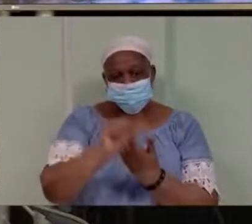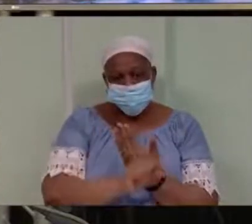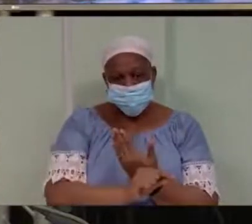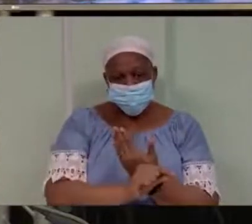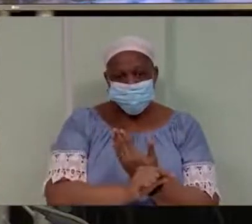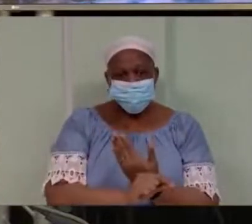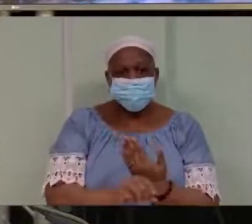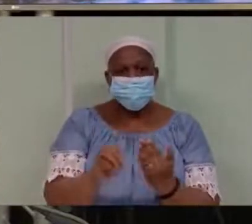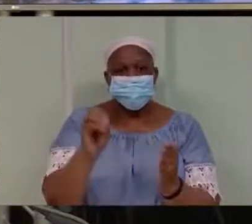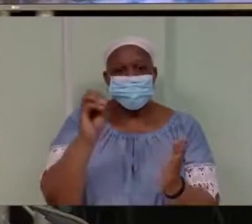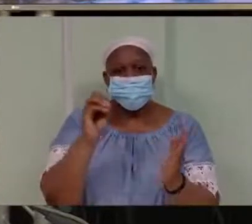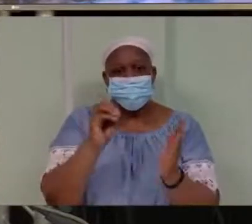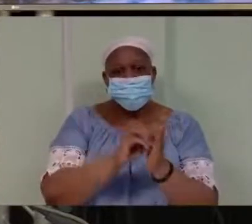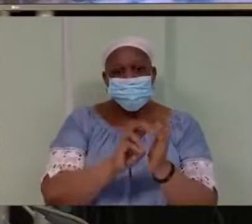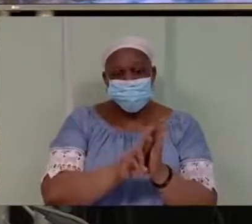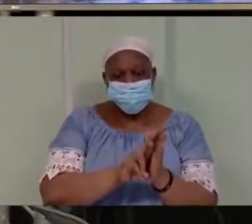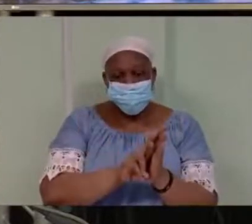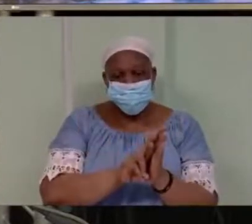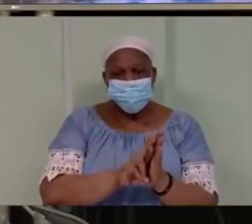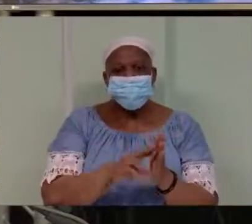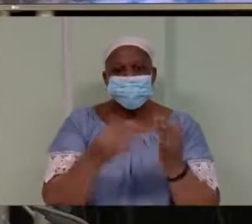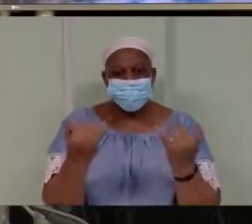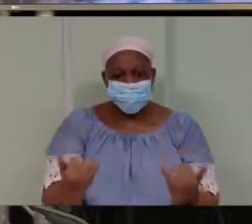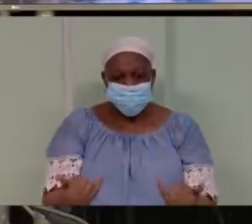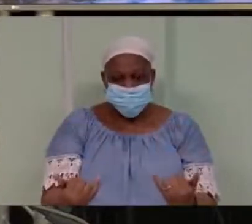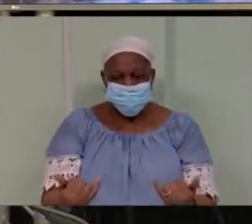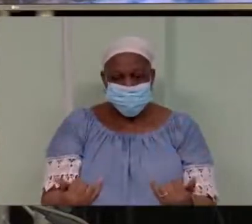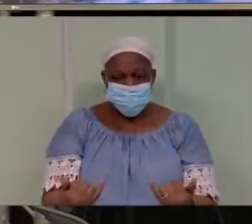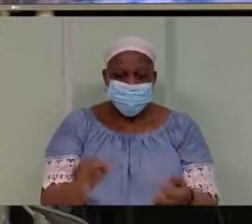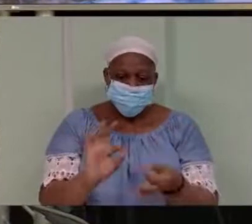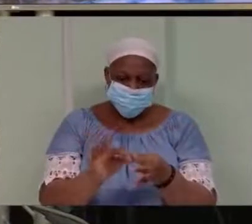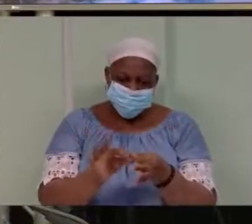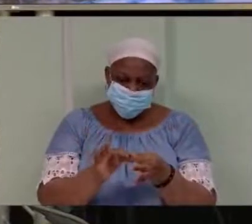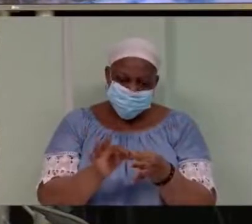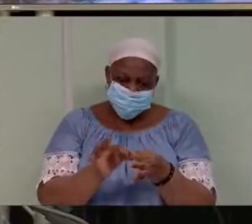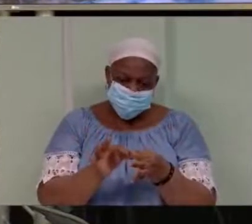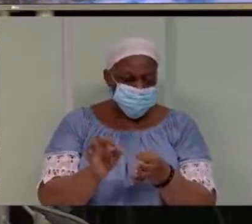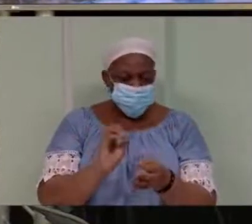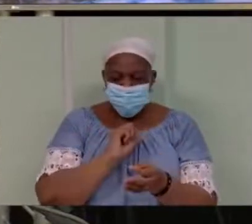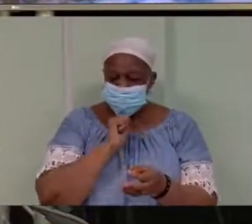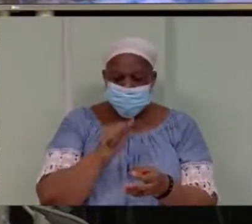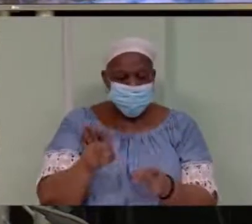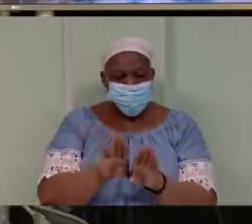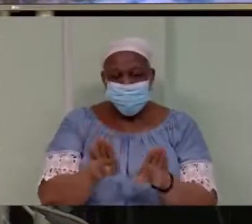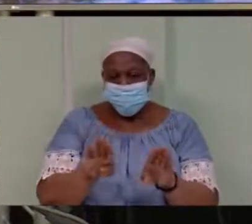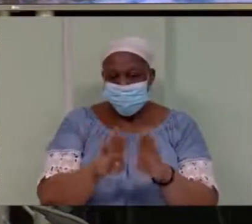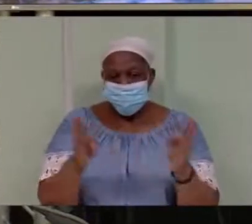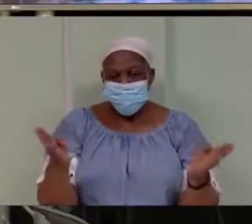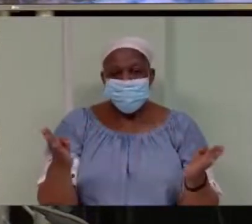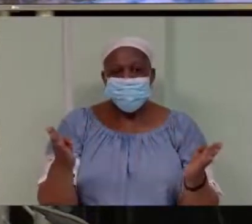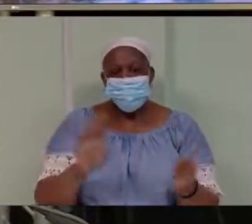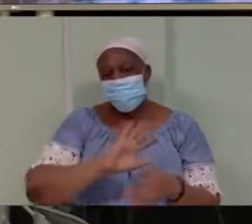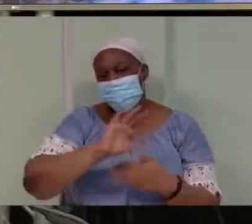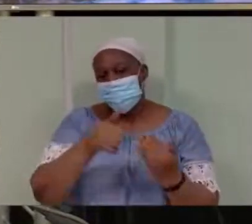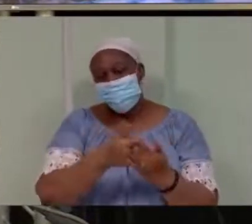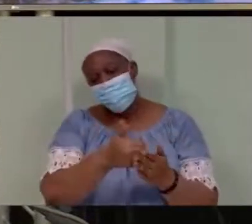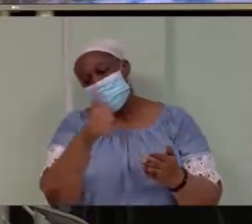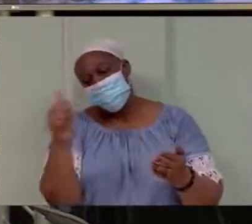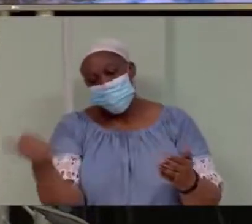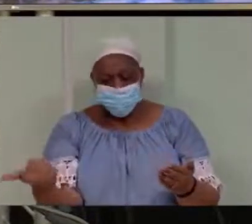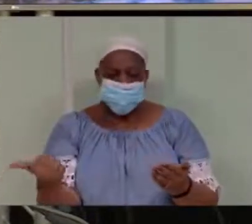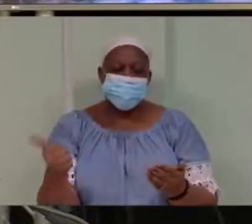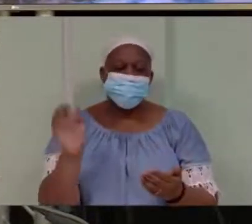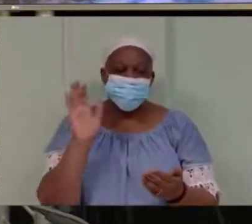center is undergoing maintenance presently and we hope that this facility can be approved and